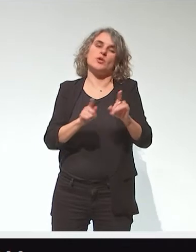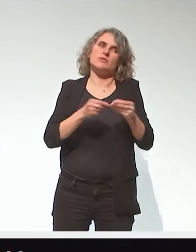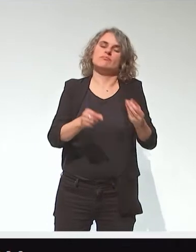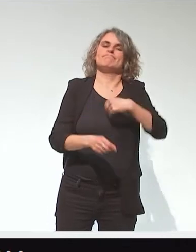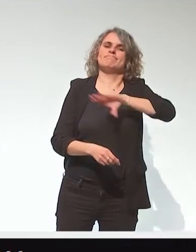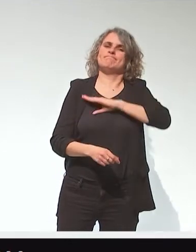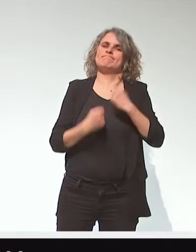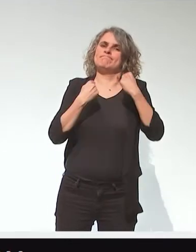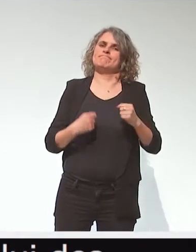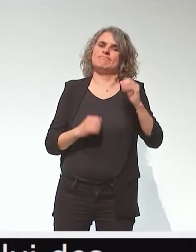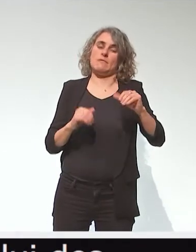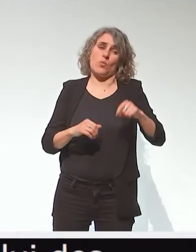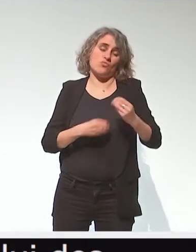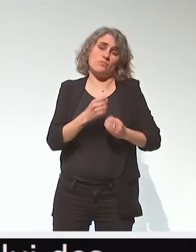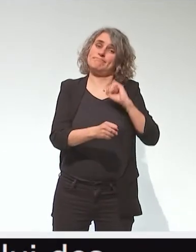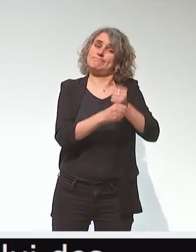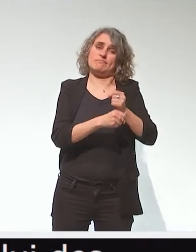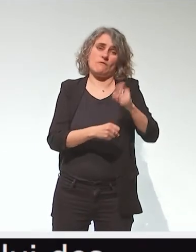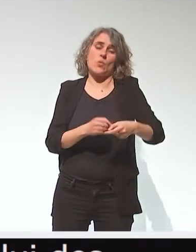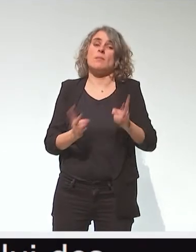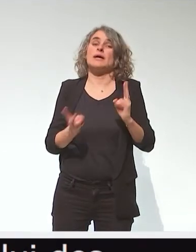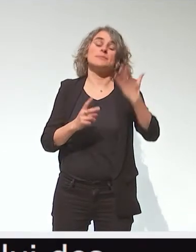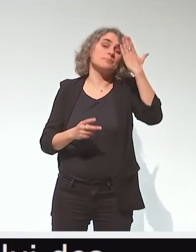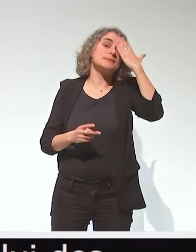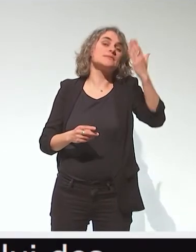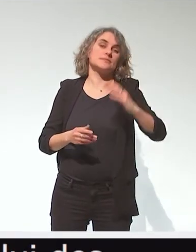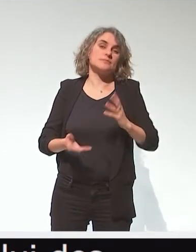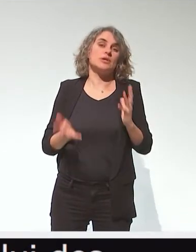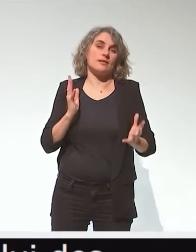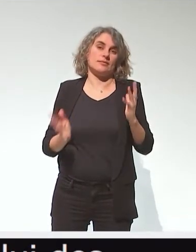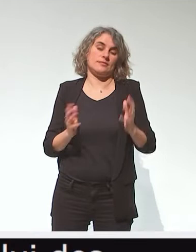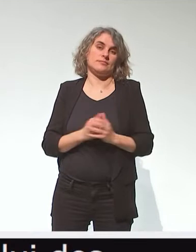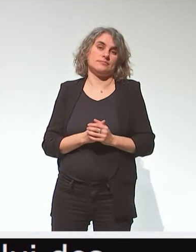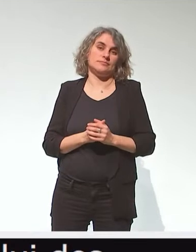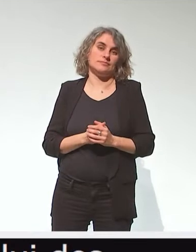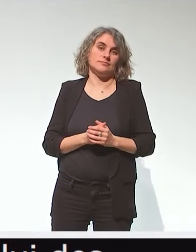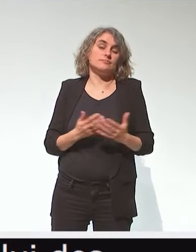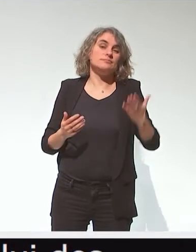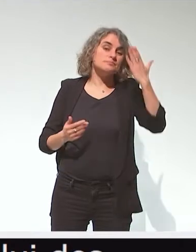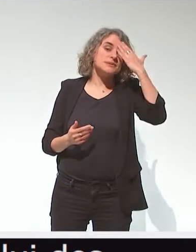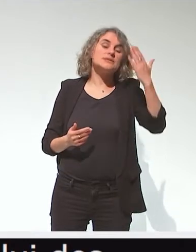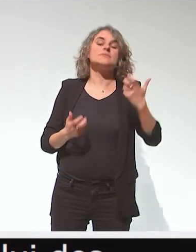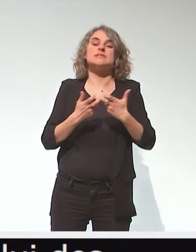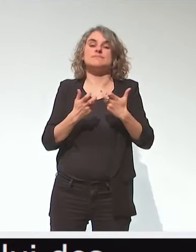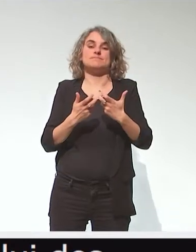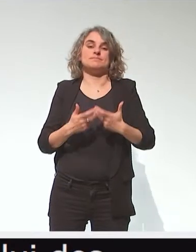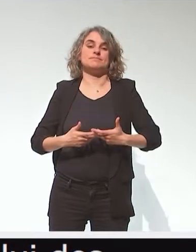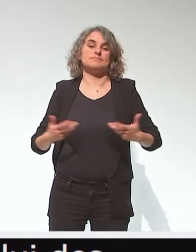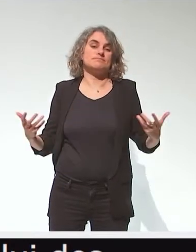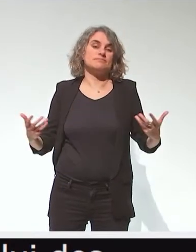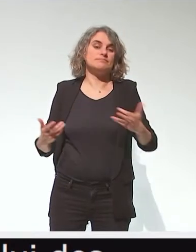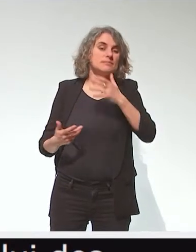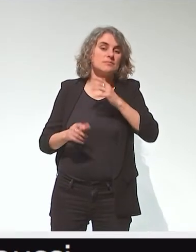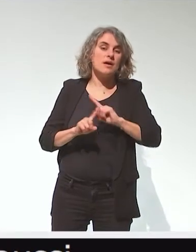informing, raising awareness, but also create accountability and analyze, and to gauge